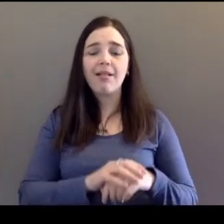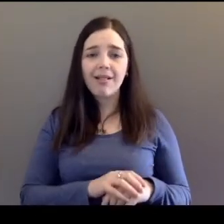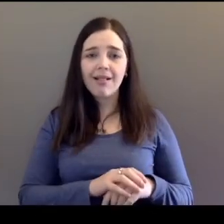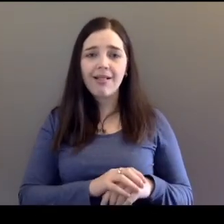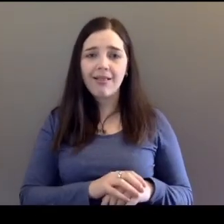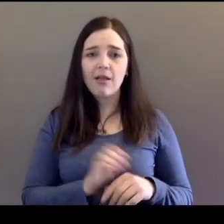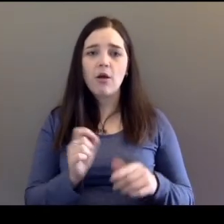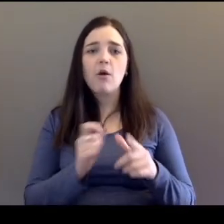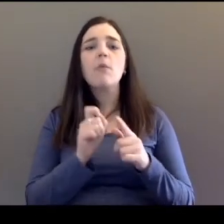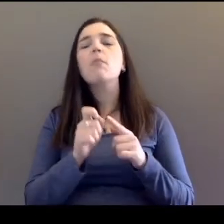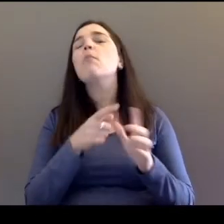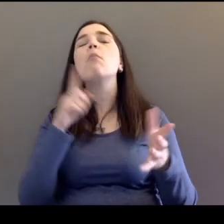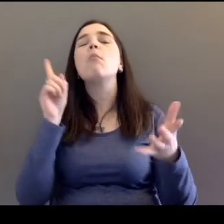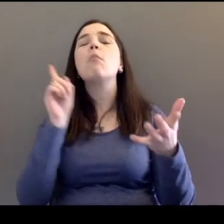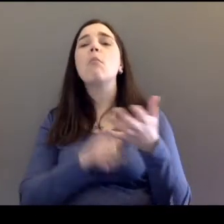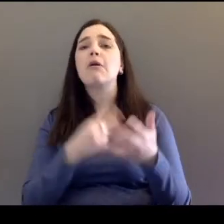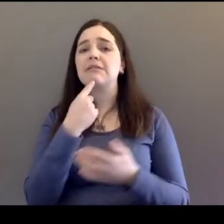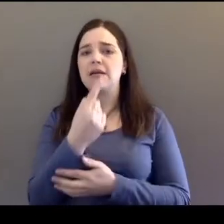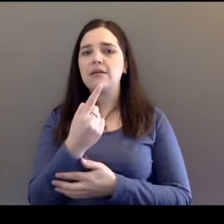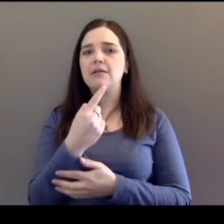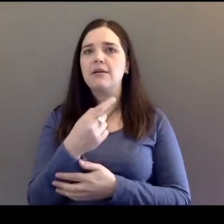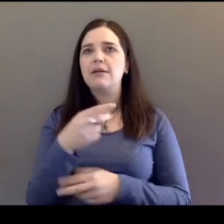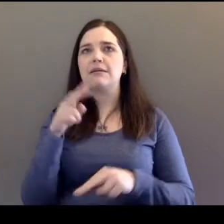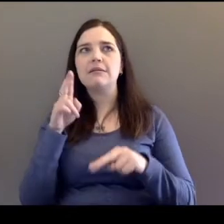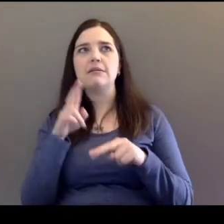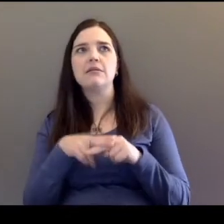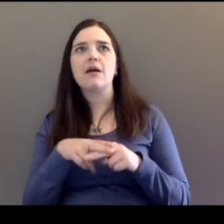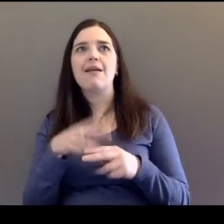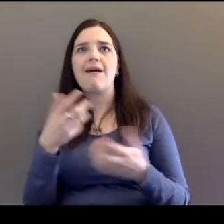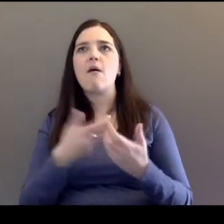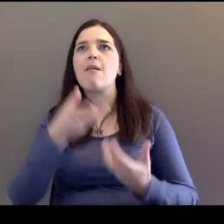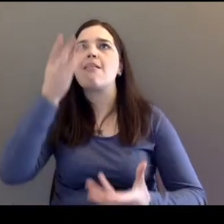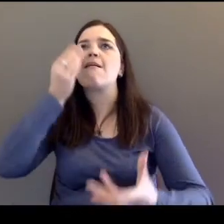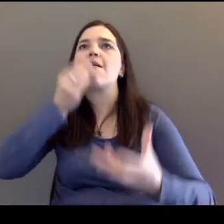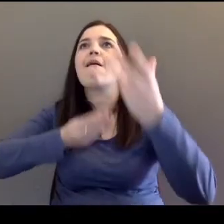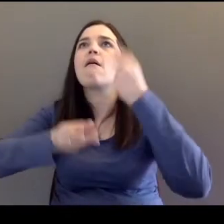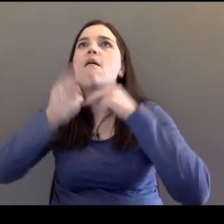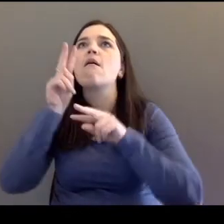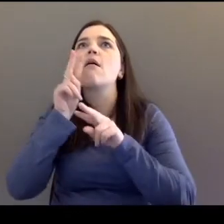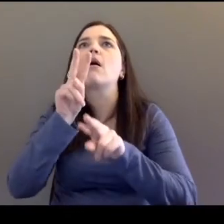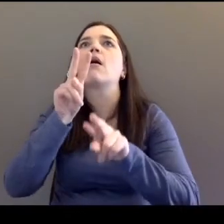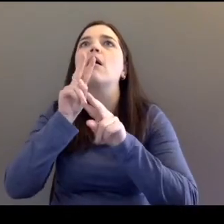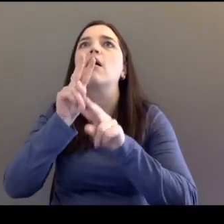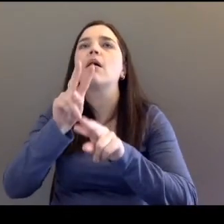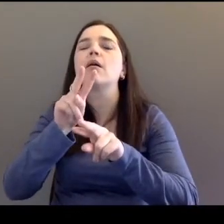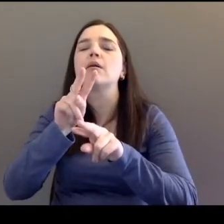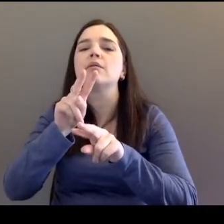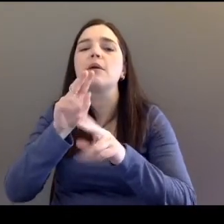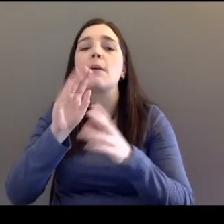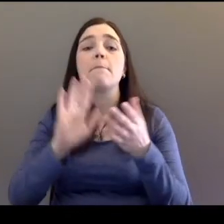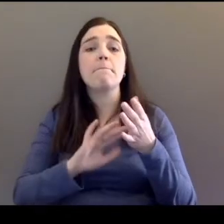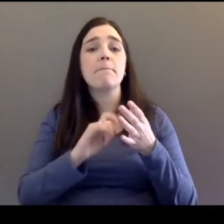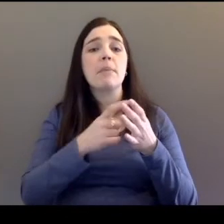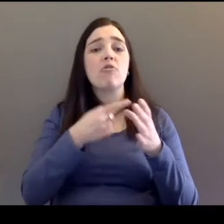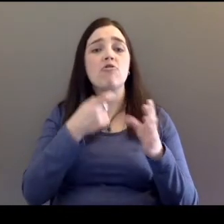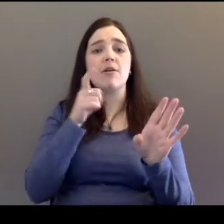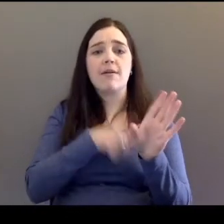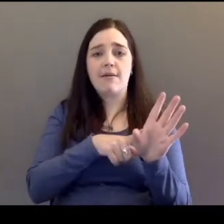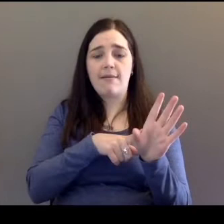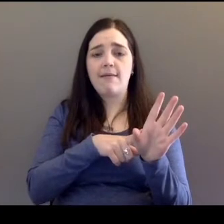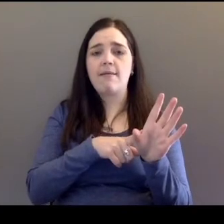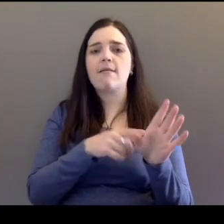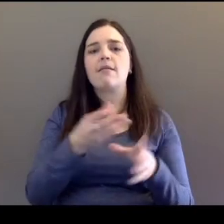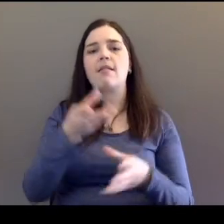Paul said, "I sat at the face of Gamaliel. That's how I learned to be a Pharisee." Here is Mary